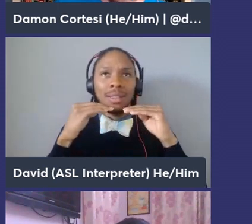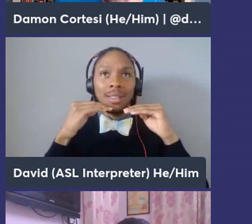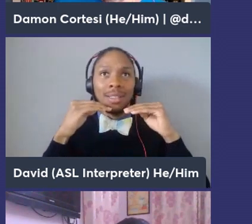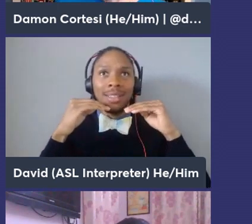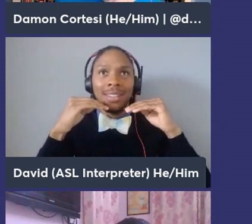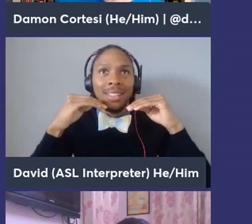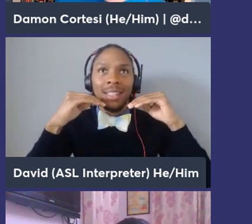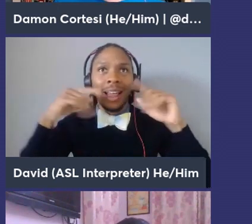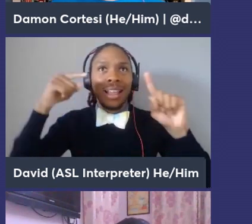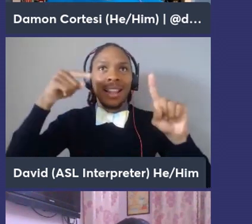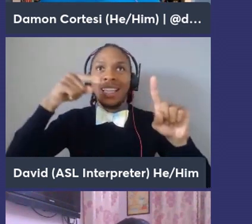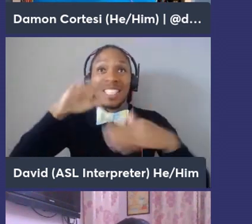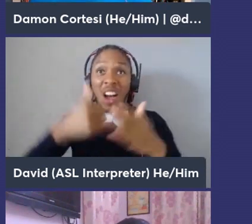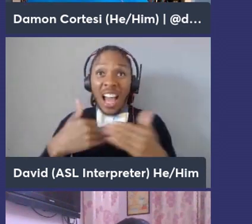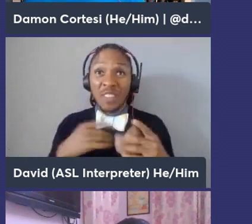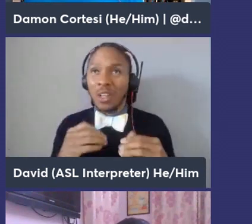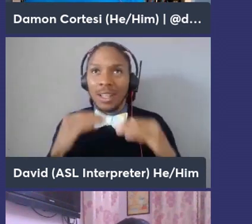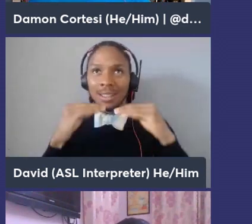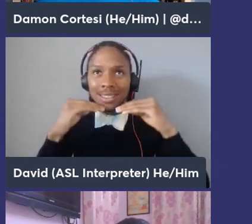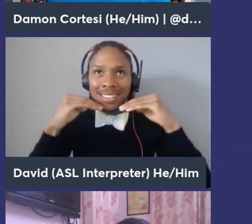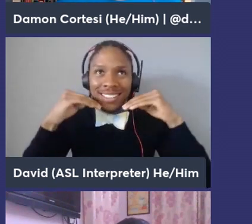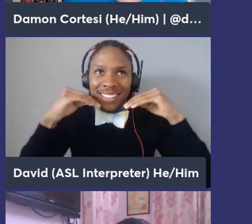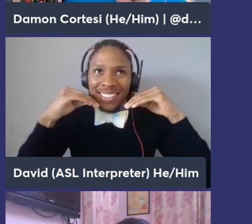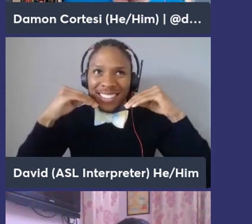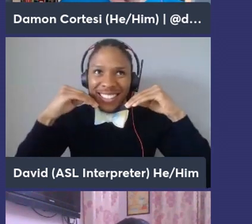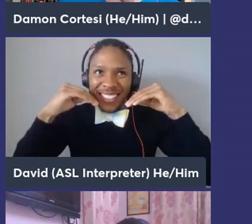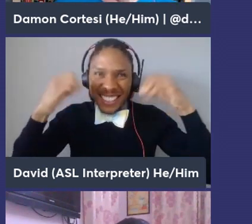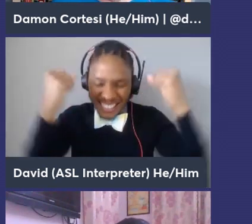it. This is all I have to do.